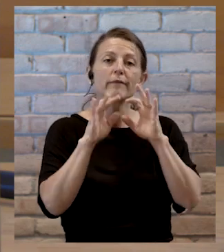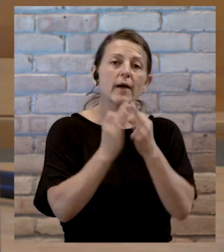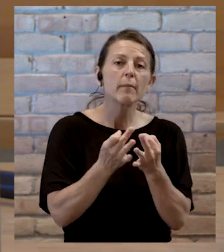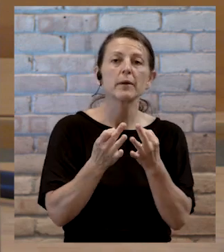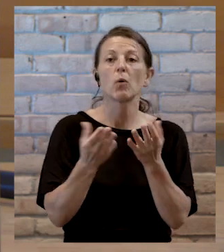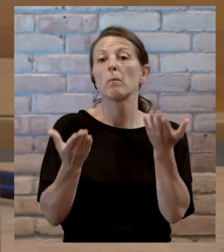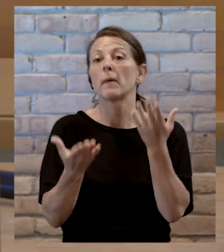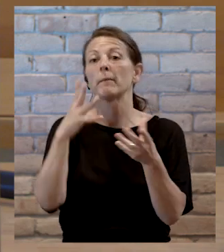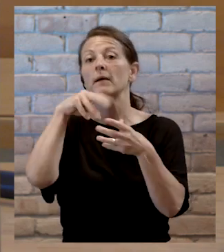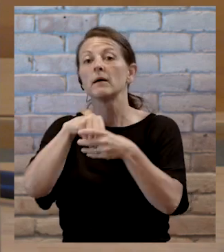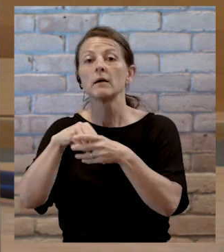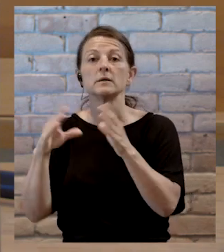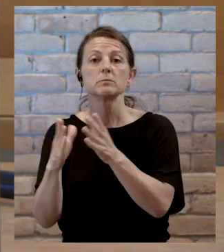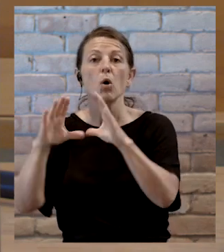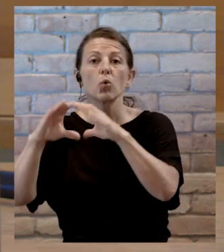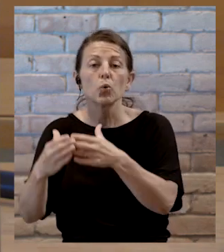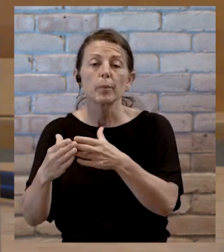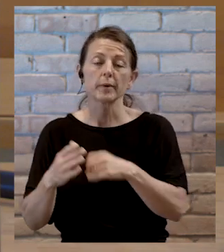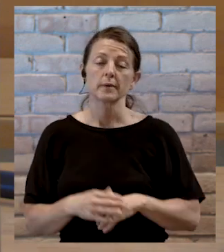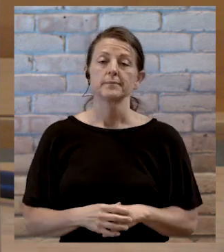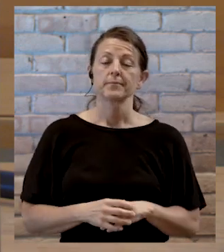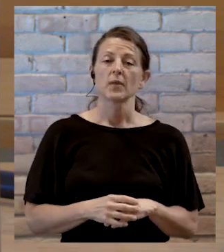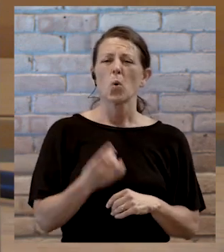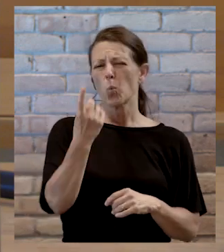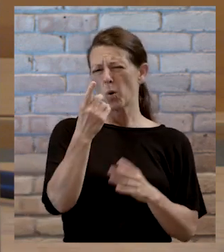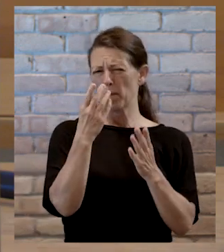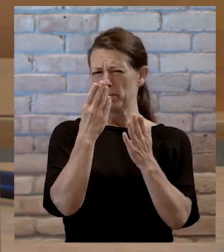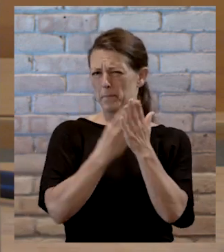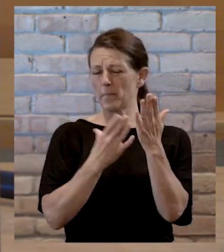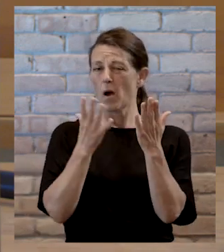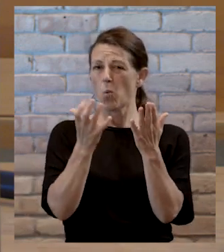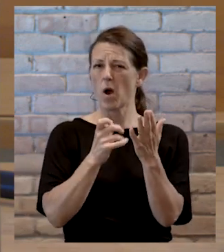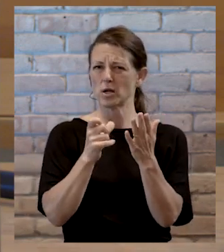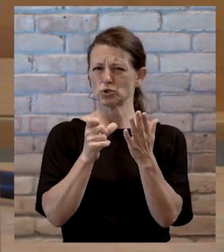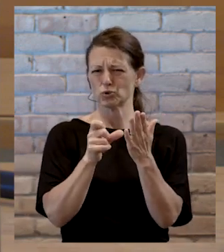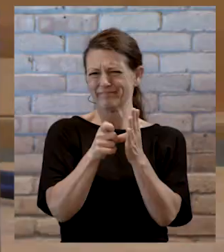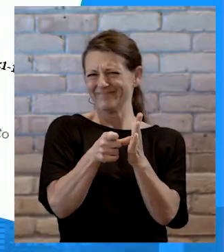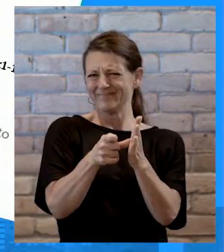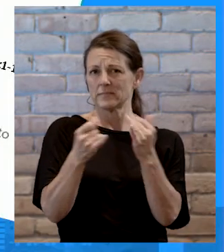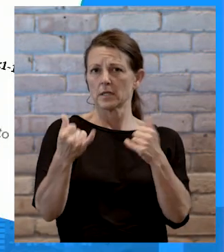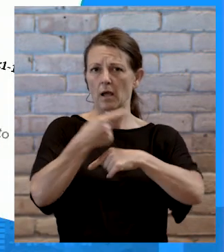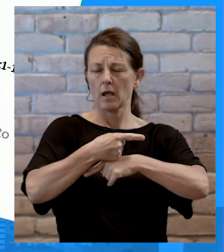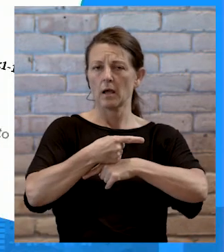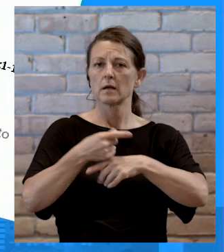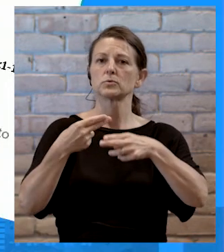for a devotion. And there's one section that I want to highlight today we call Live It Out.